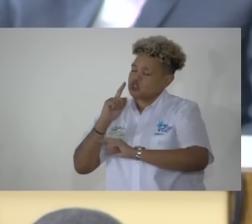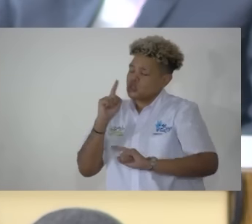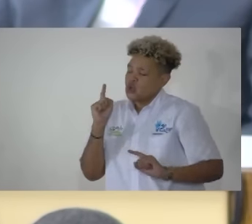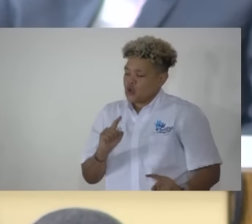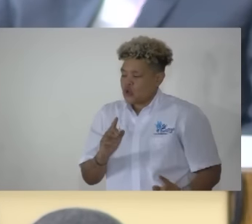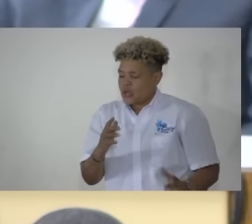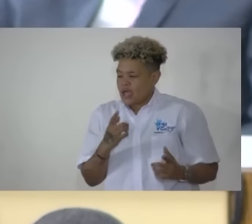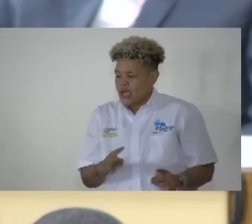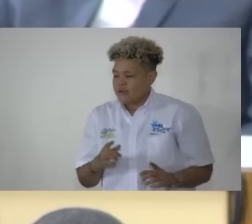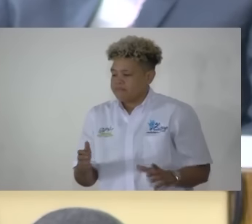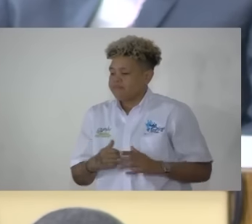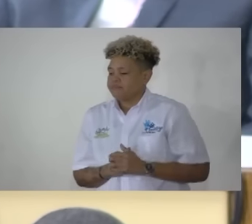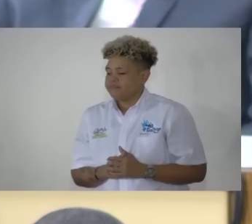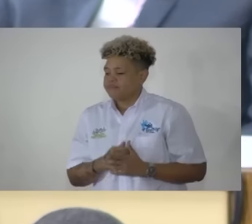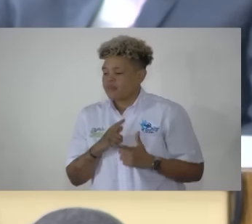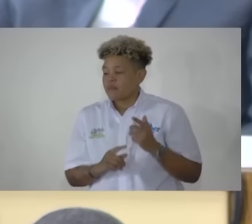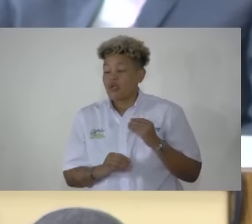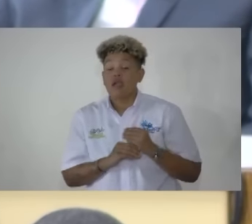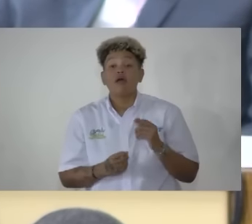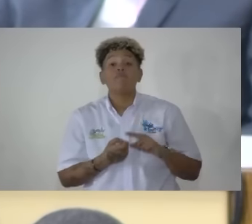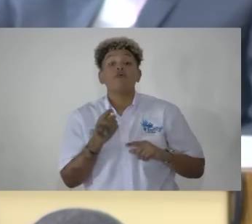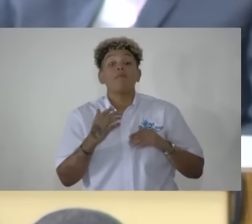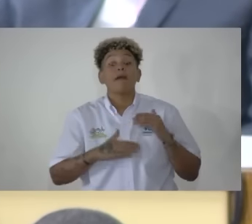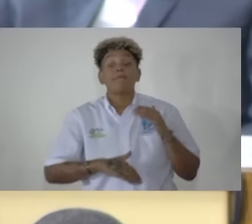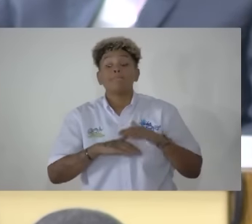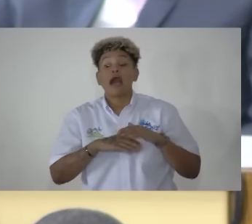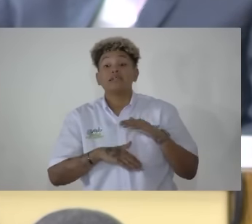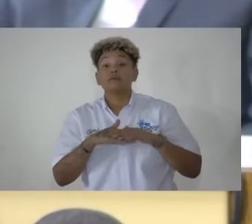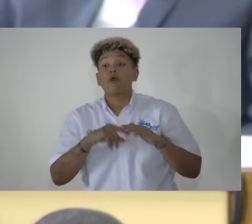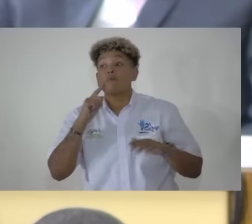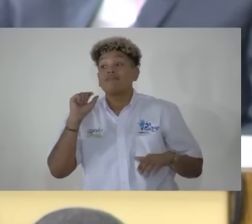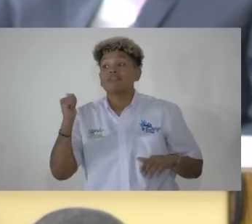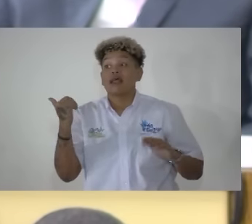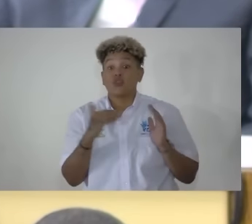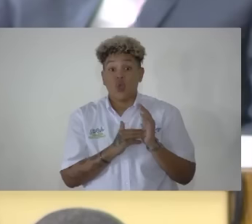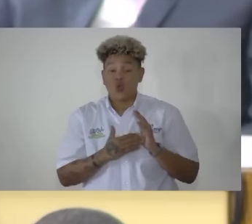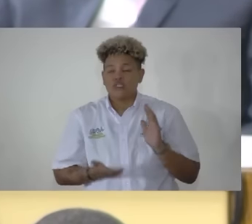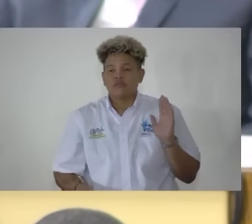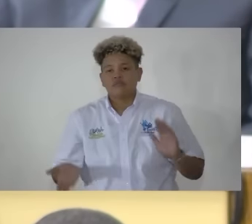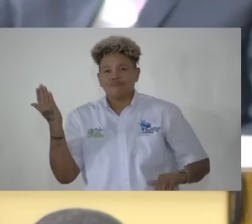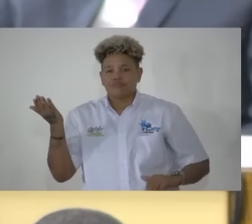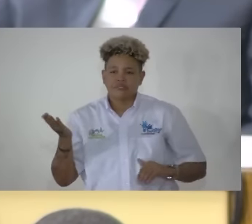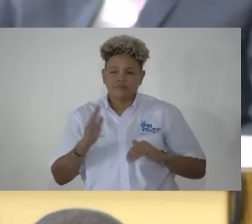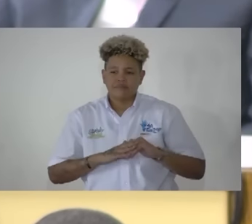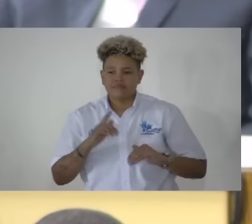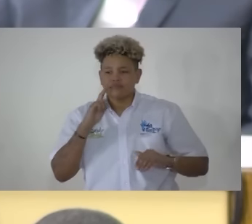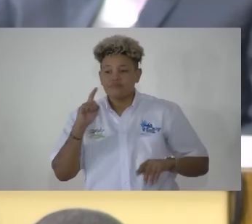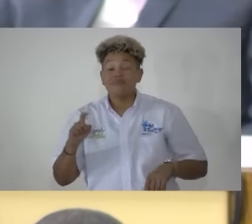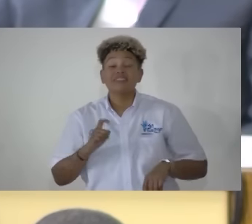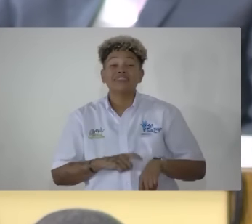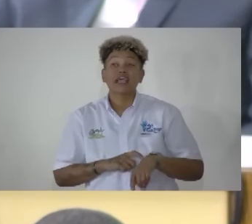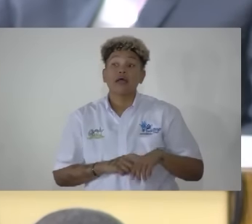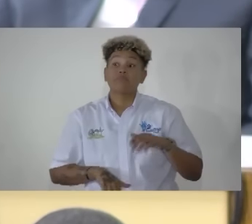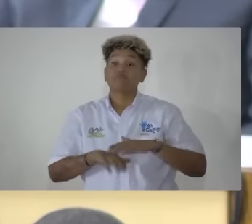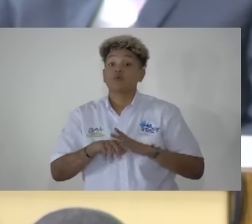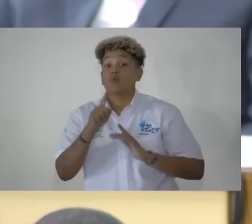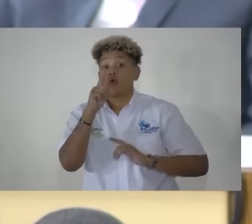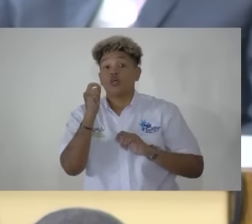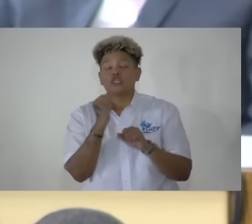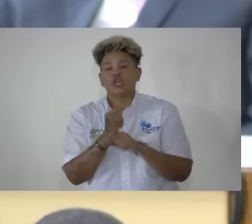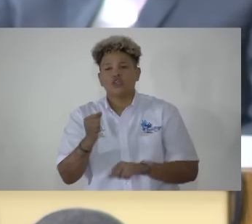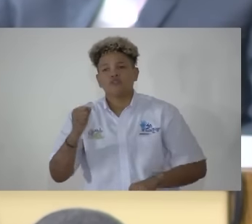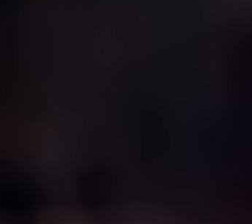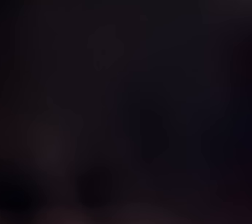order, and up from a maximum of $10,000 and a sentence of up to 1 year in